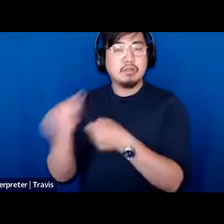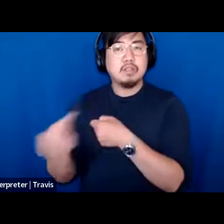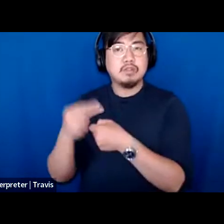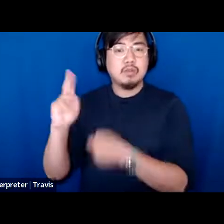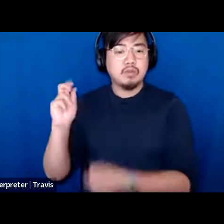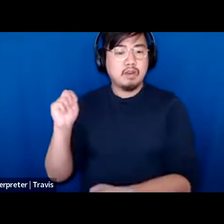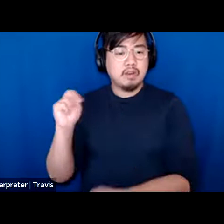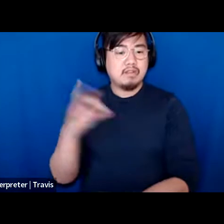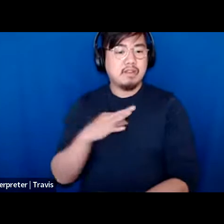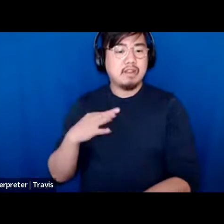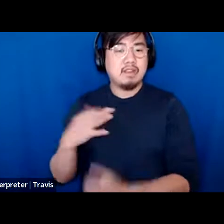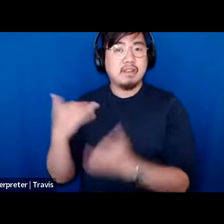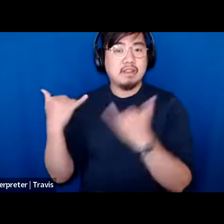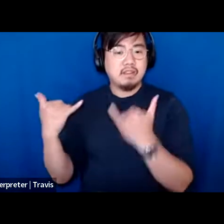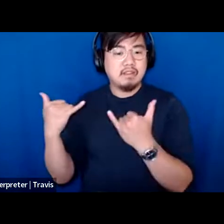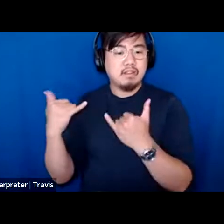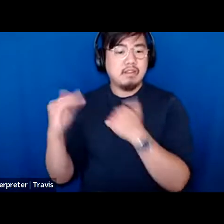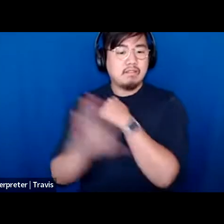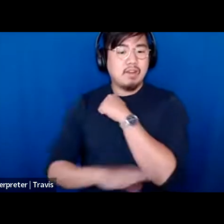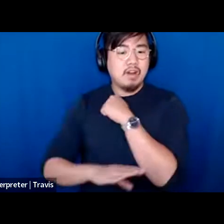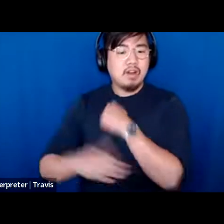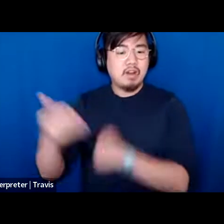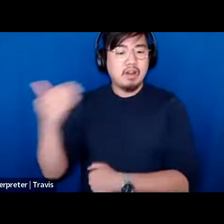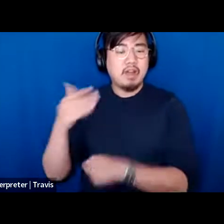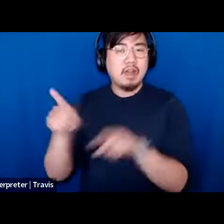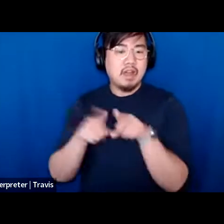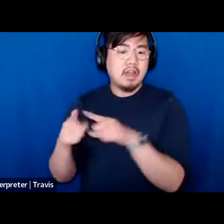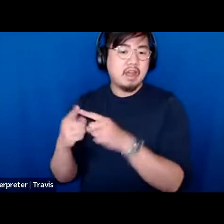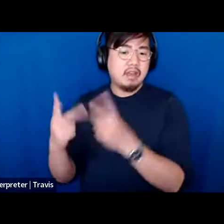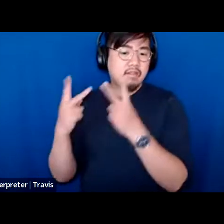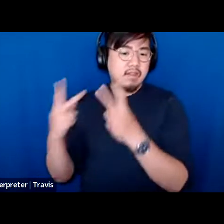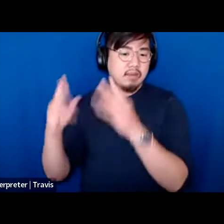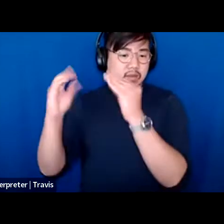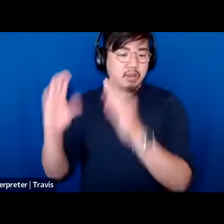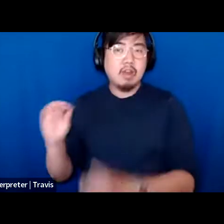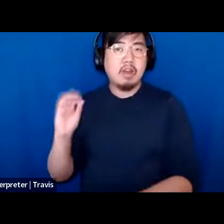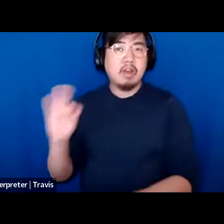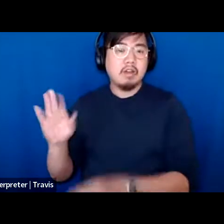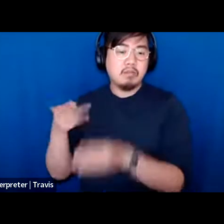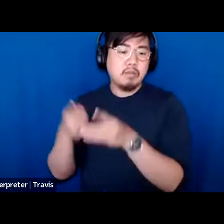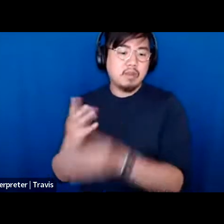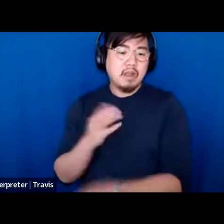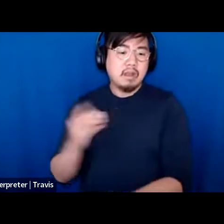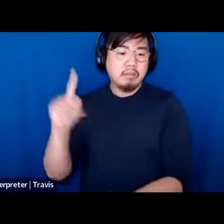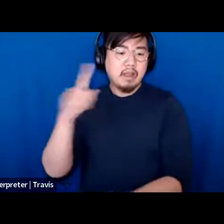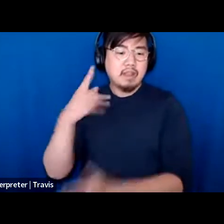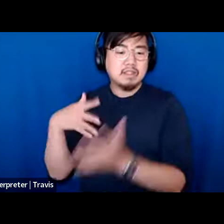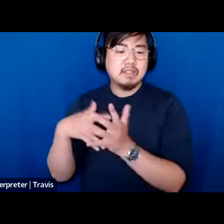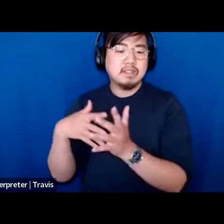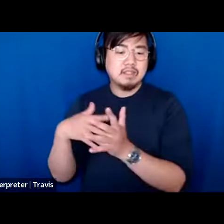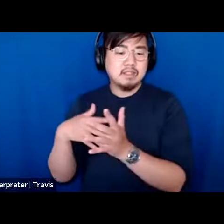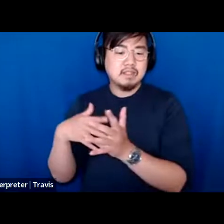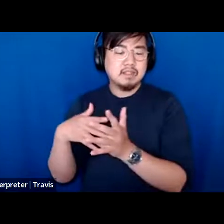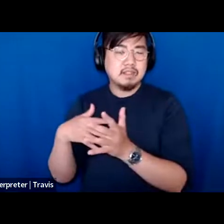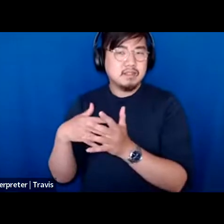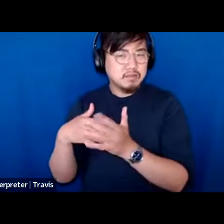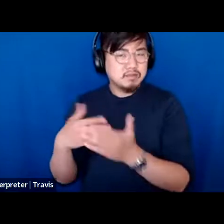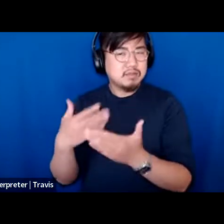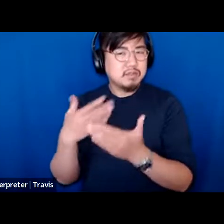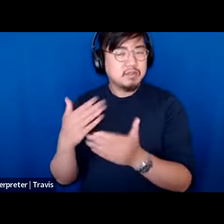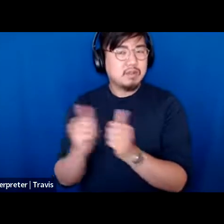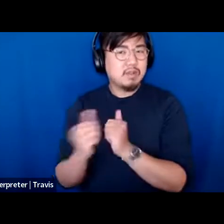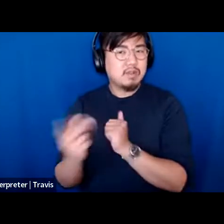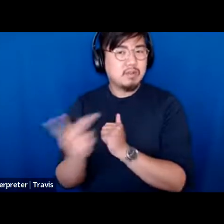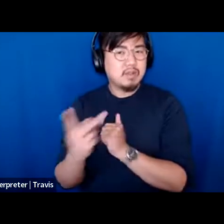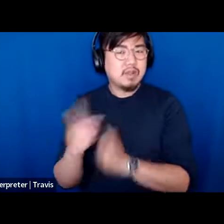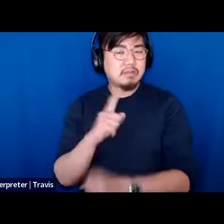Studies. It is good to be with you both, and I very much look forward to hear this conversation. So